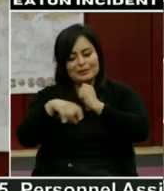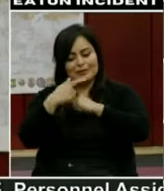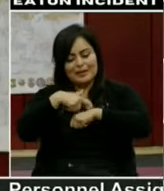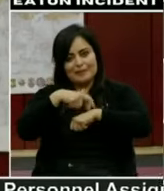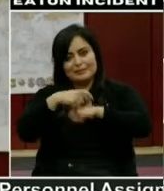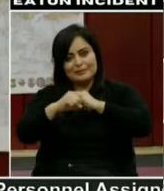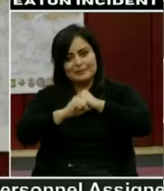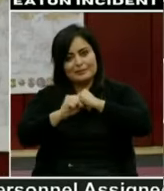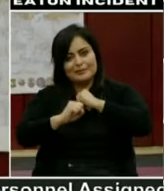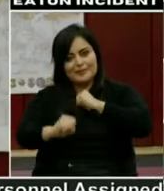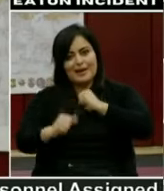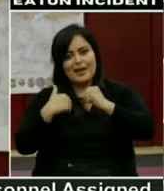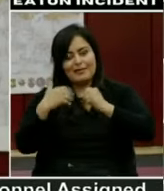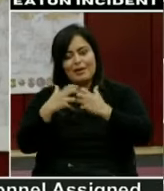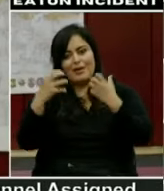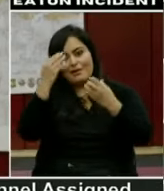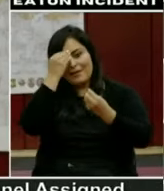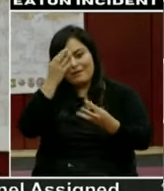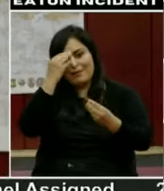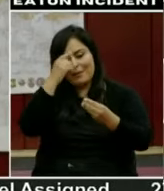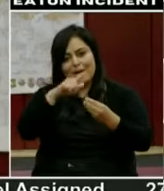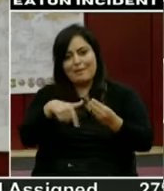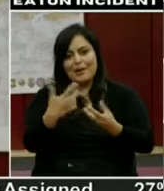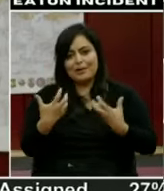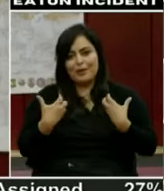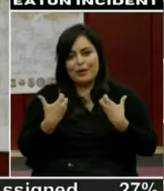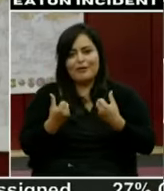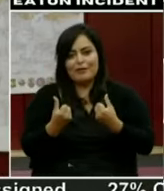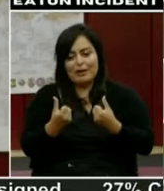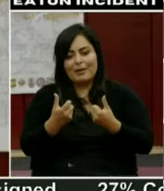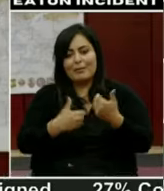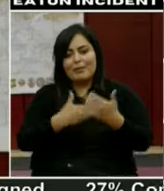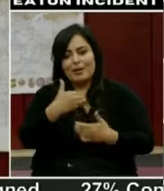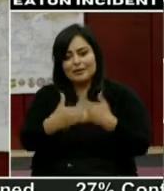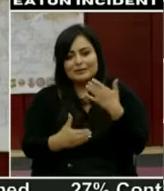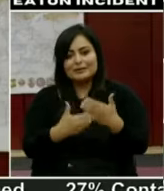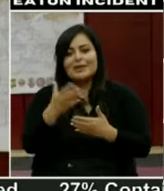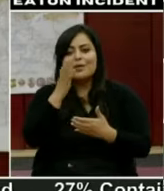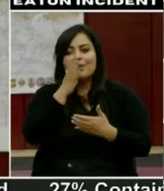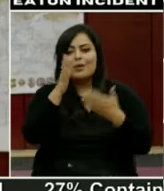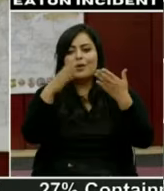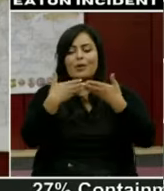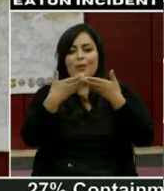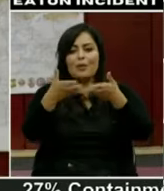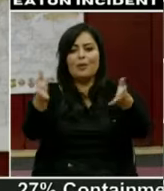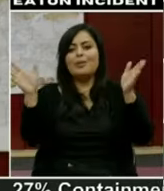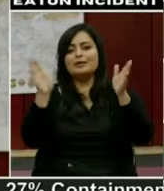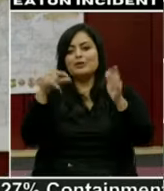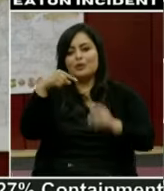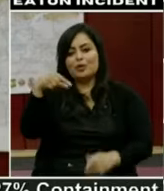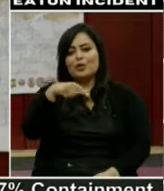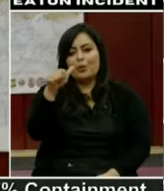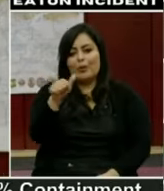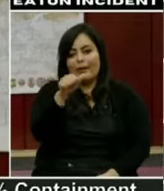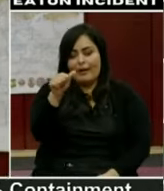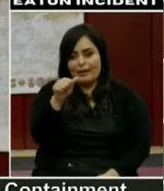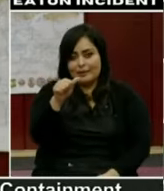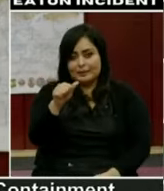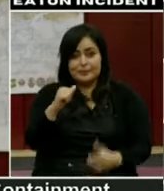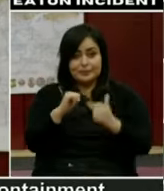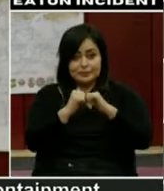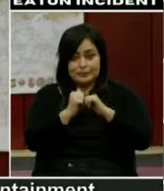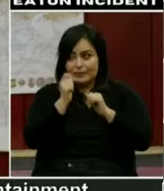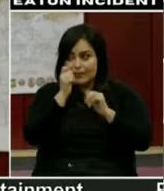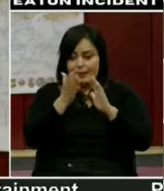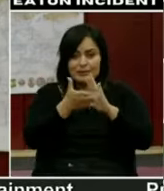lot of information in regards to the recovery process that we're going through. We're going to open it up to our question and answer. How we're doing the question and answer is